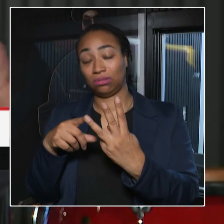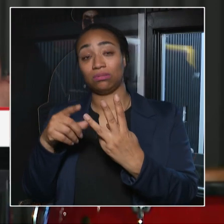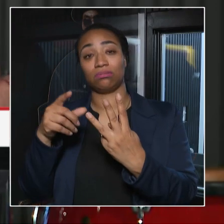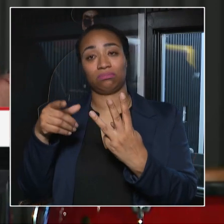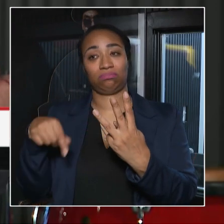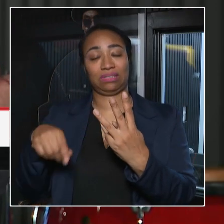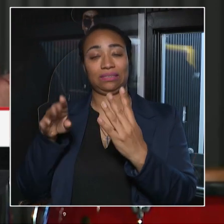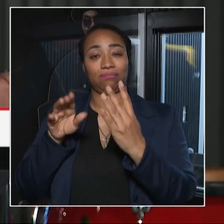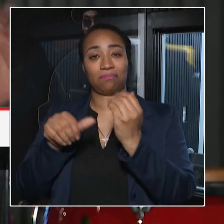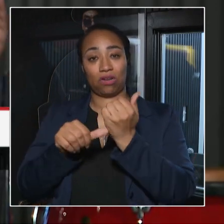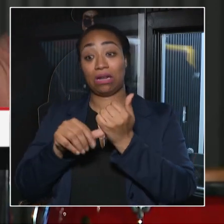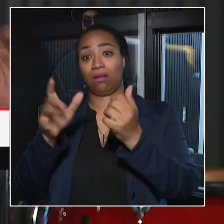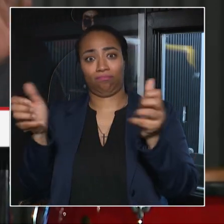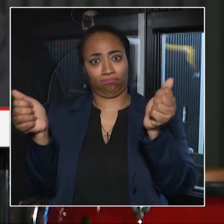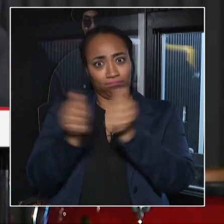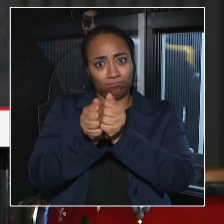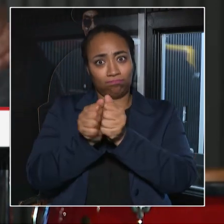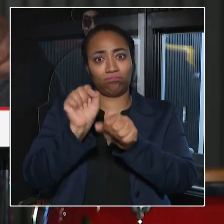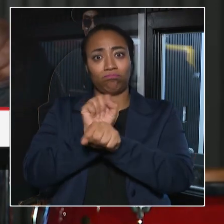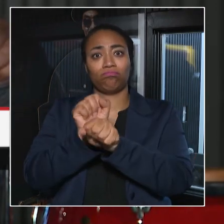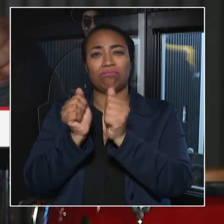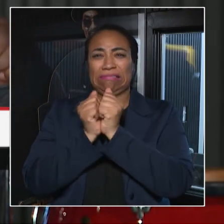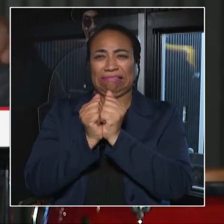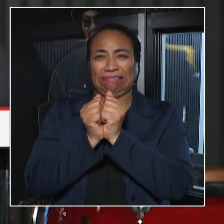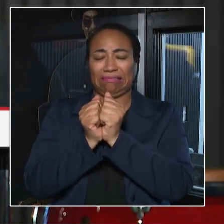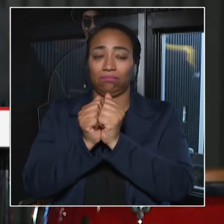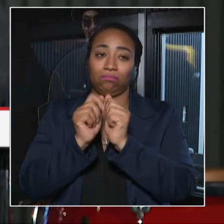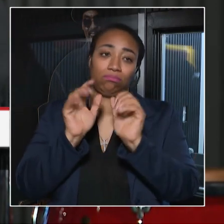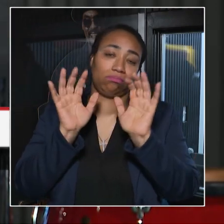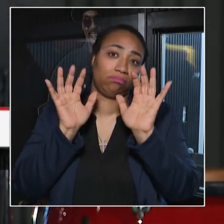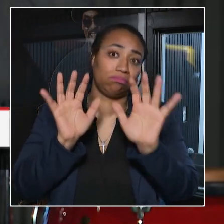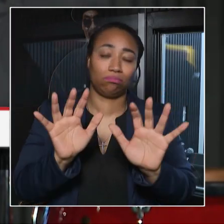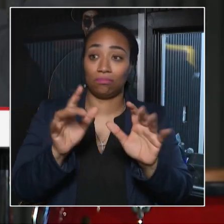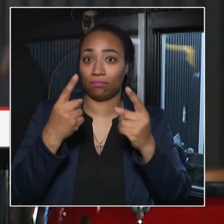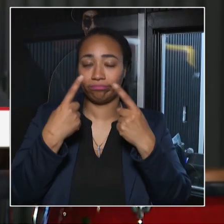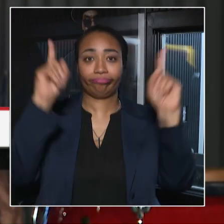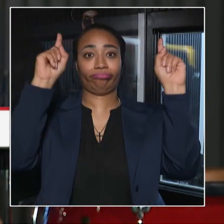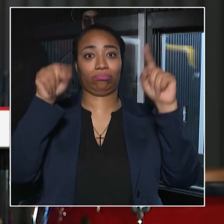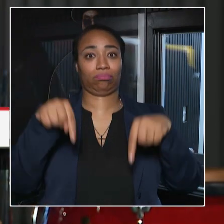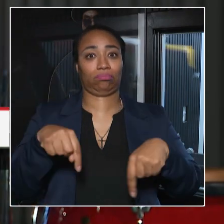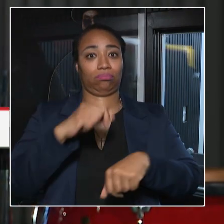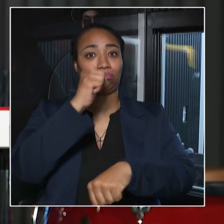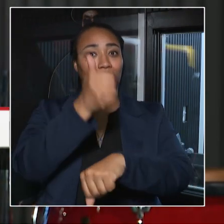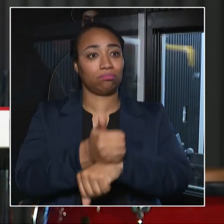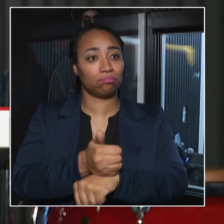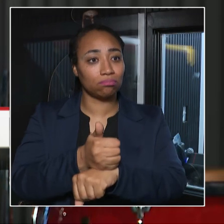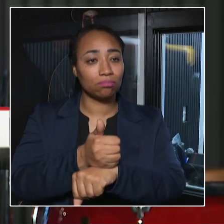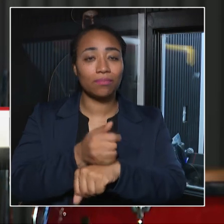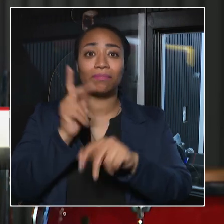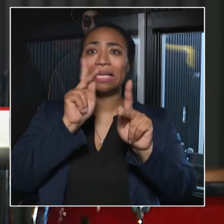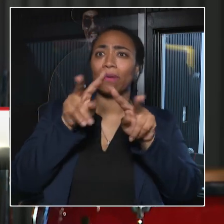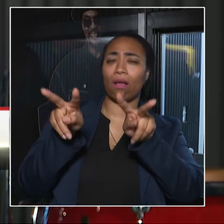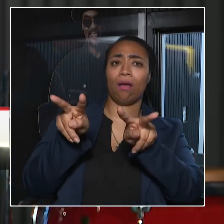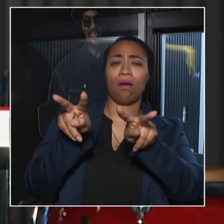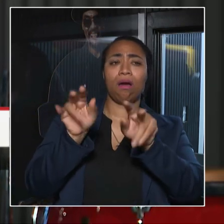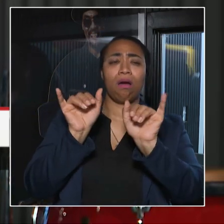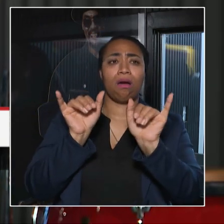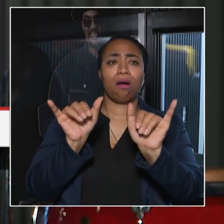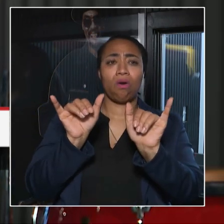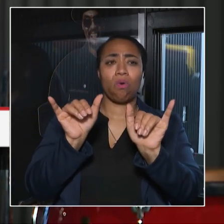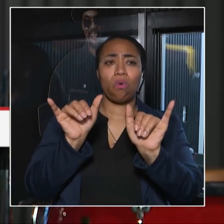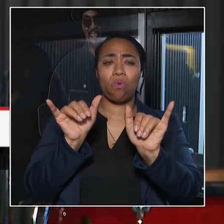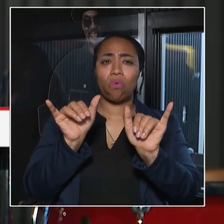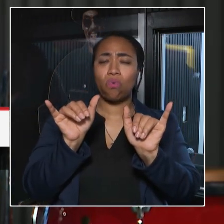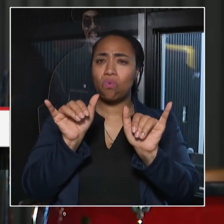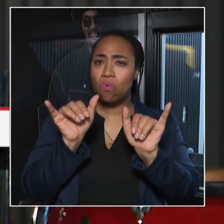going to happen. And everybody in this city said, I'm talking about people got $1 million grants. Mo, they don't work that fast. It just ain't going to happen.